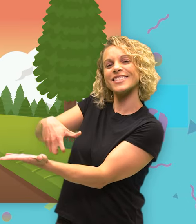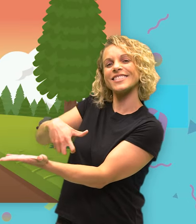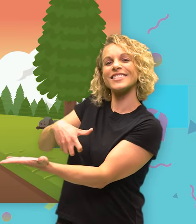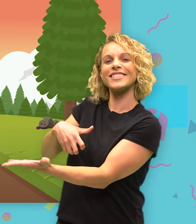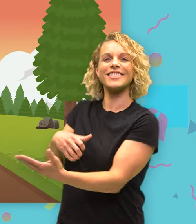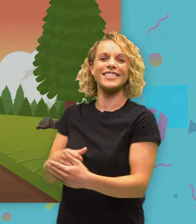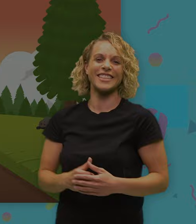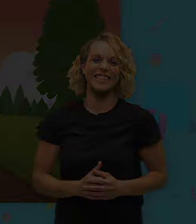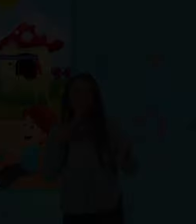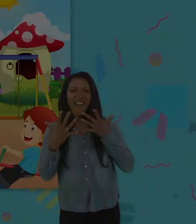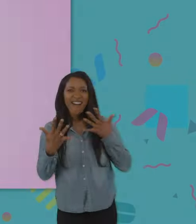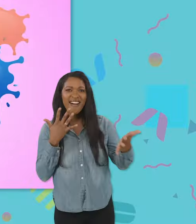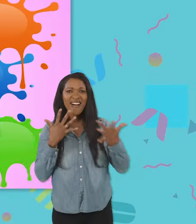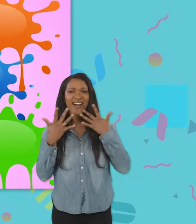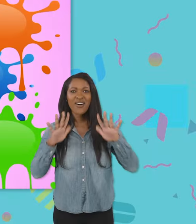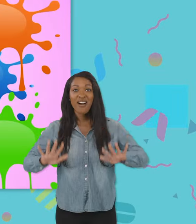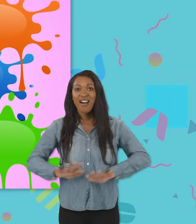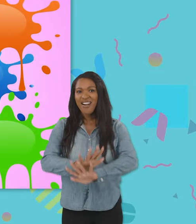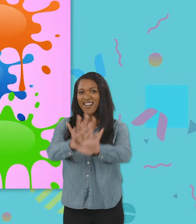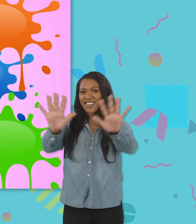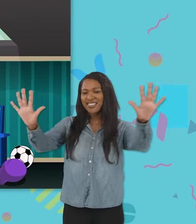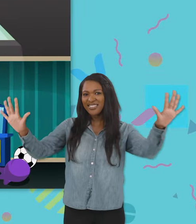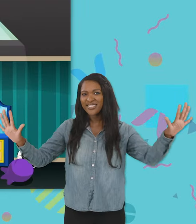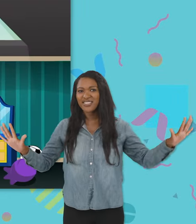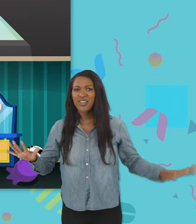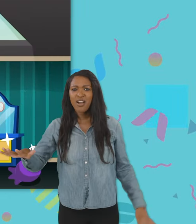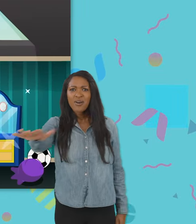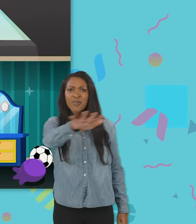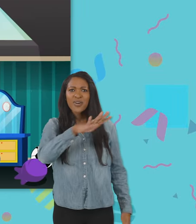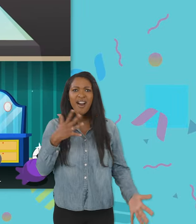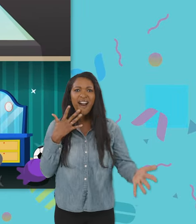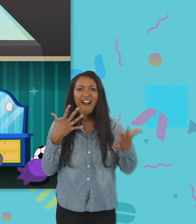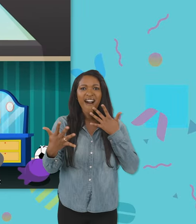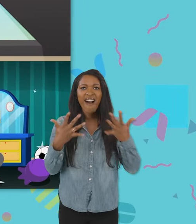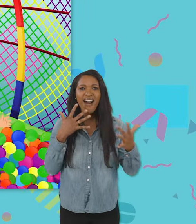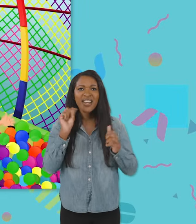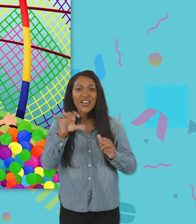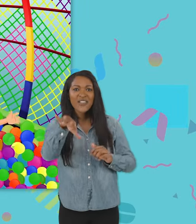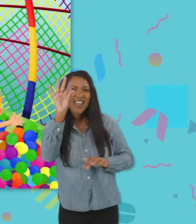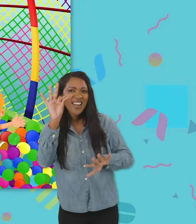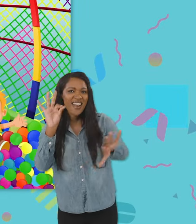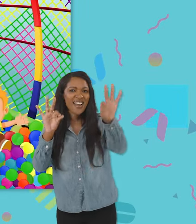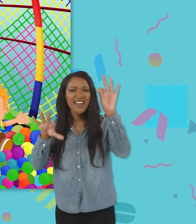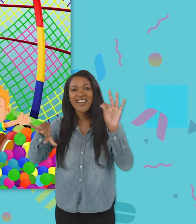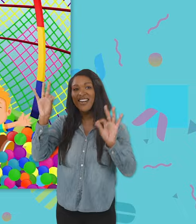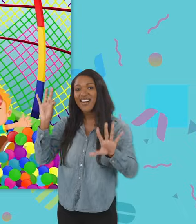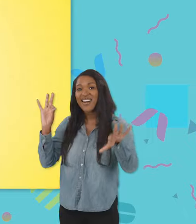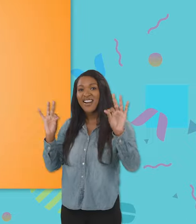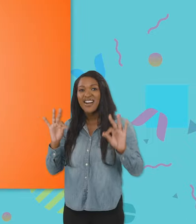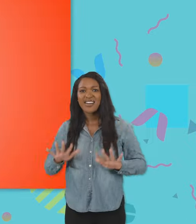excavator. There's colors all around. Anywhere you look, there's a color to be